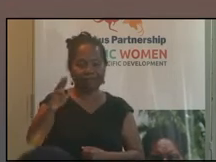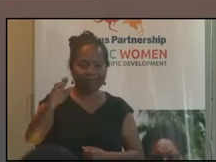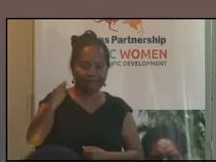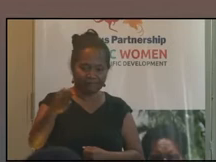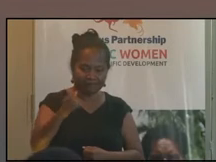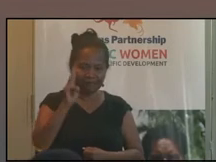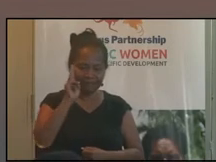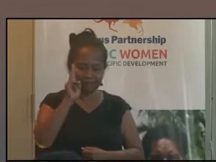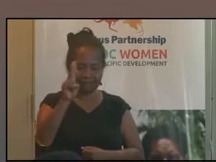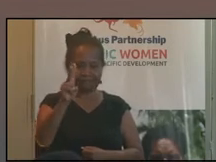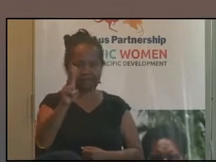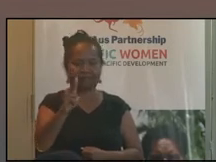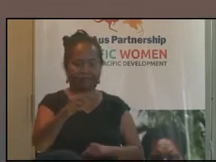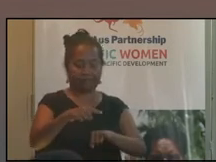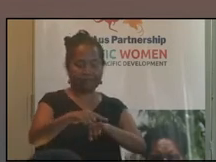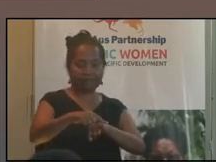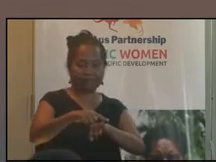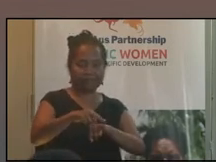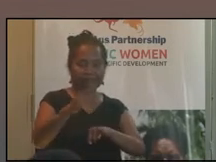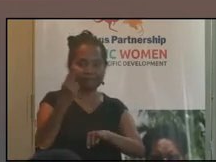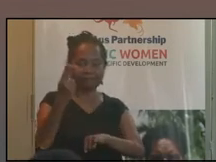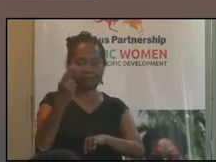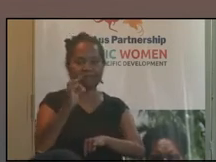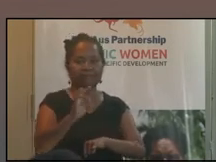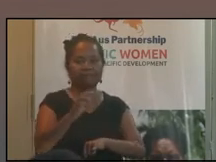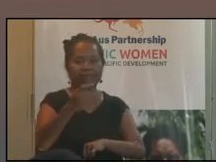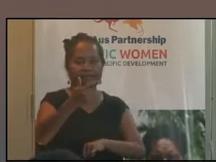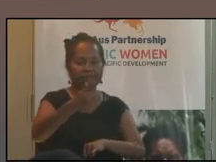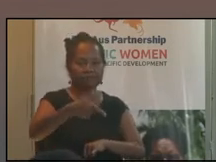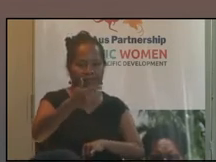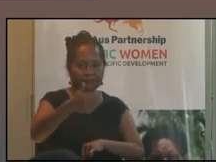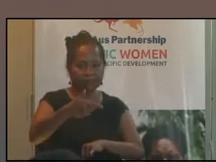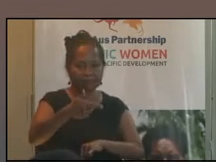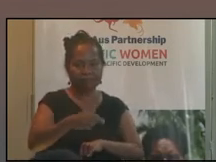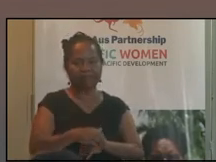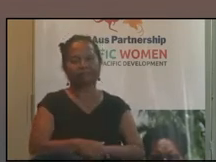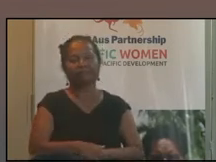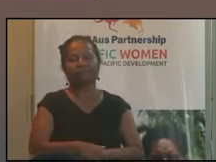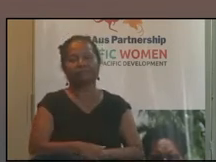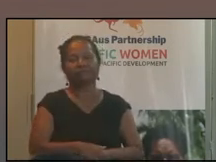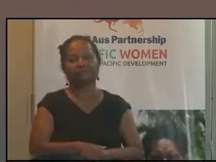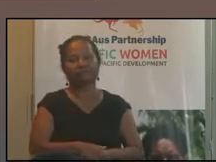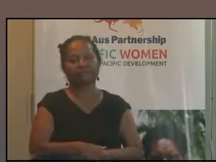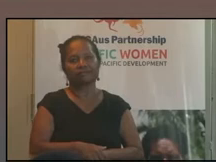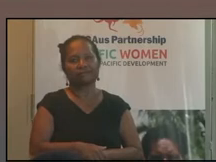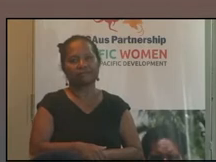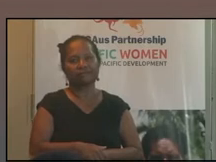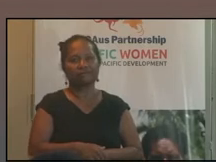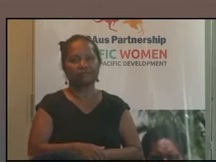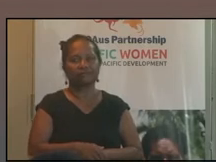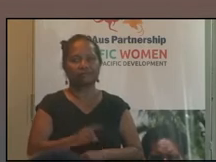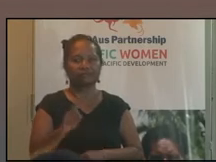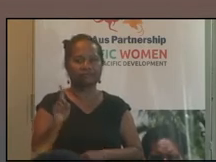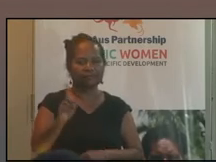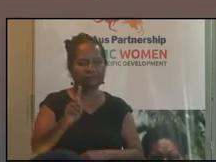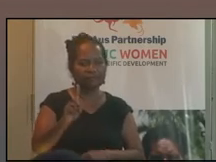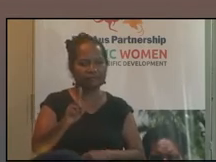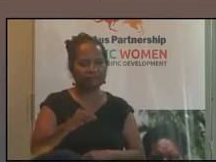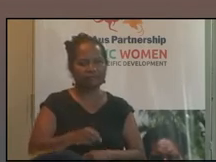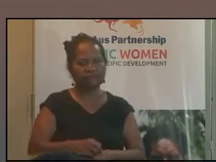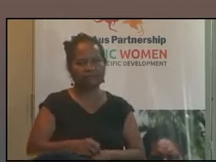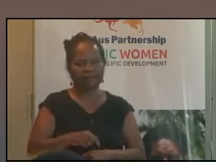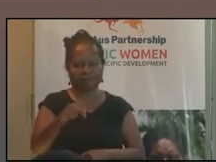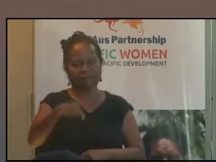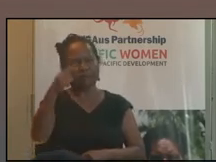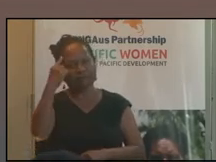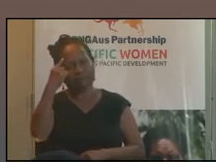2017 elections and stayed 10 months on site leading up to the elections. So what I want to refute is that this idea